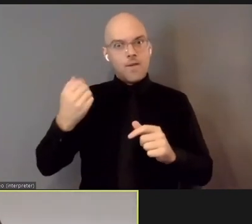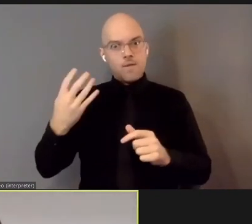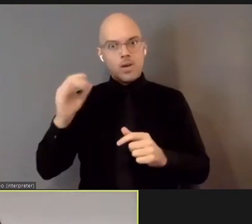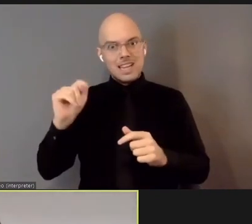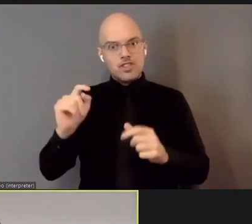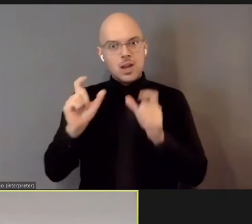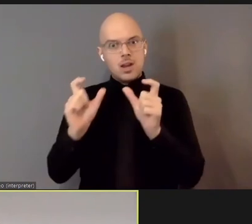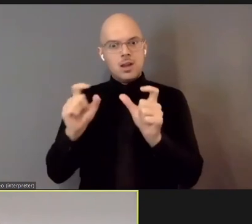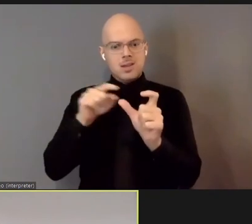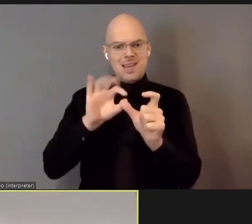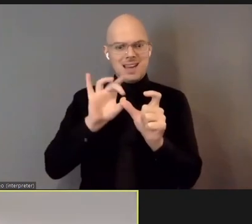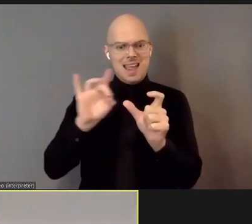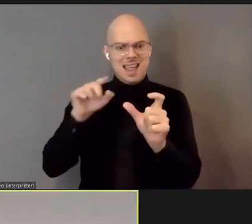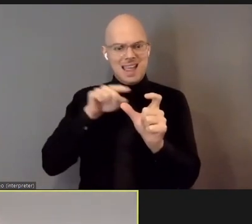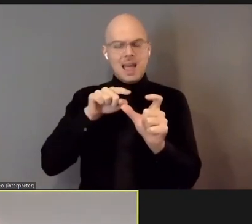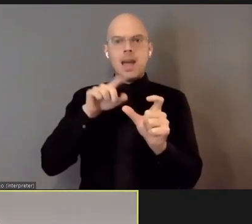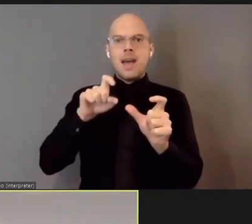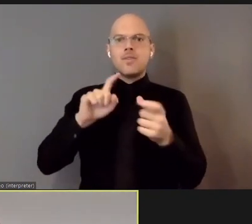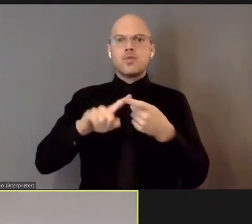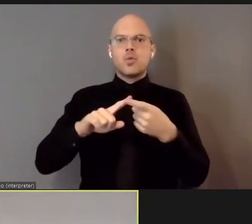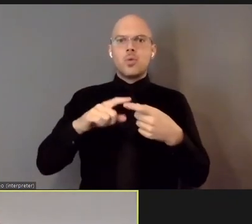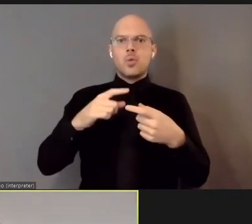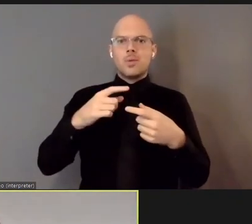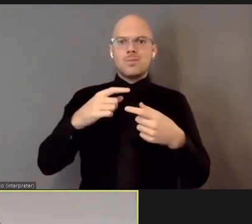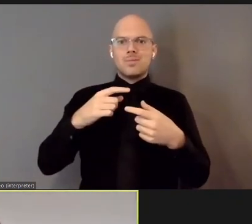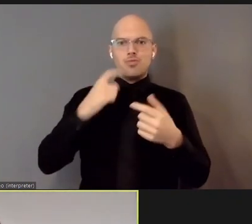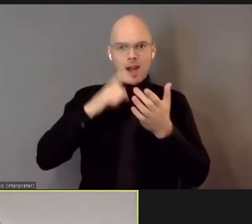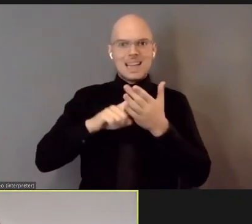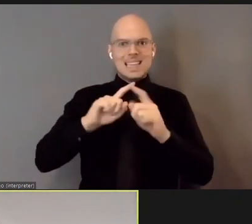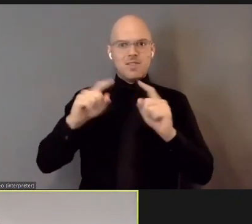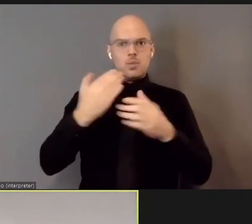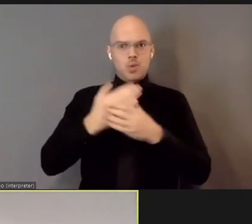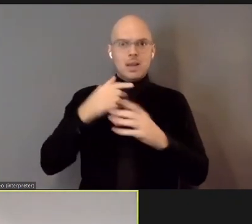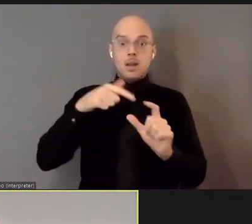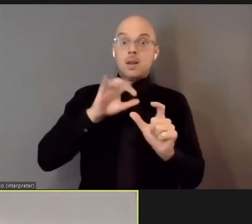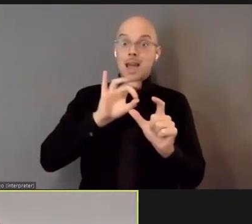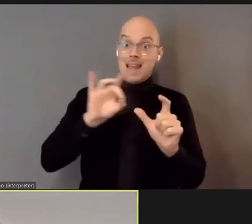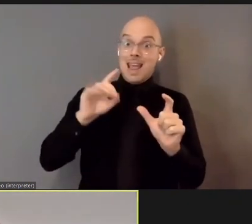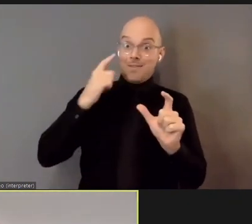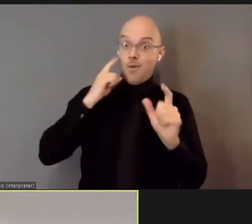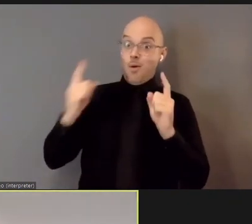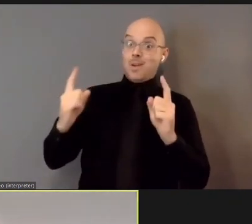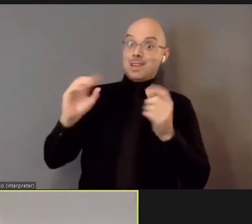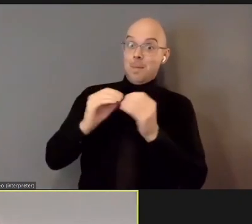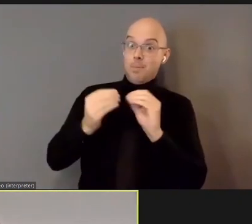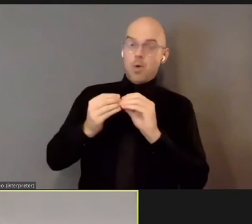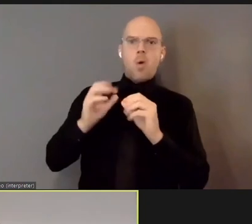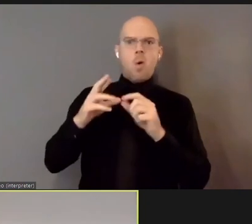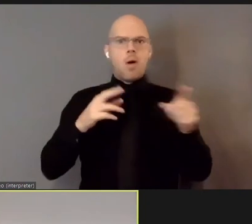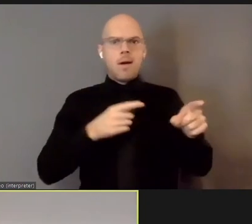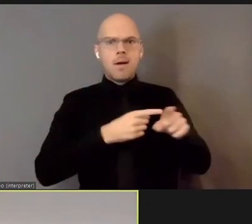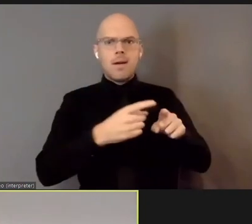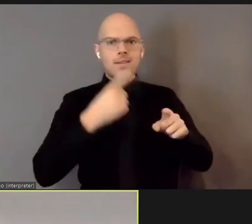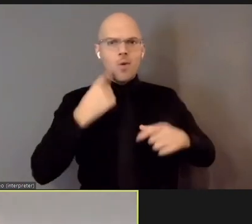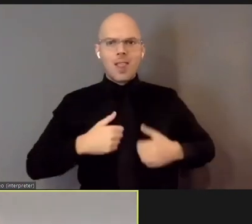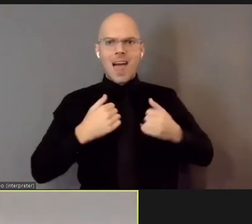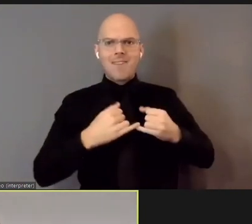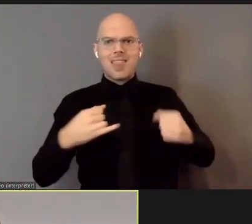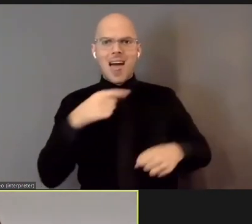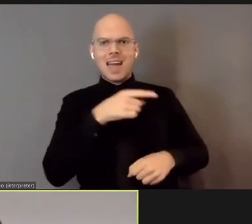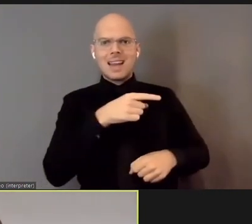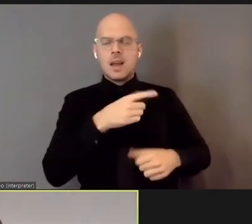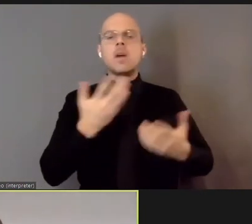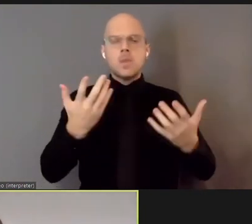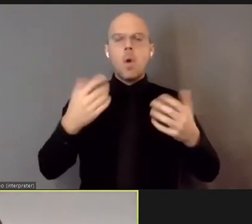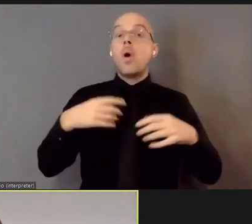need to somehow be able to differentiate between that and if you're trying to dial into the Lifeline. And so the solution is to simply